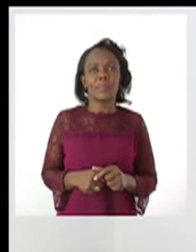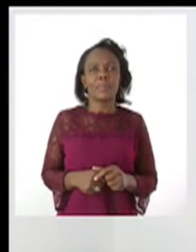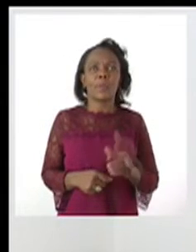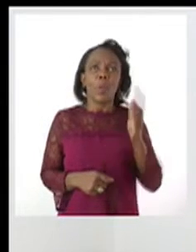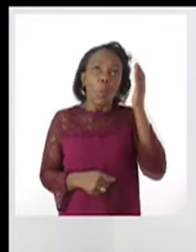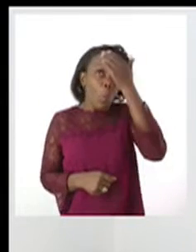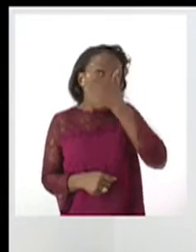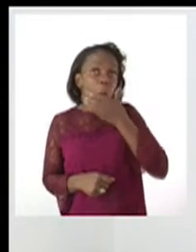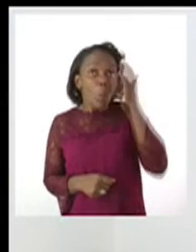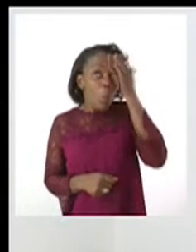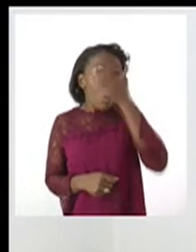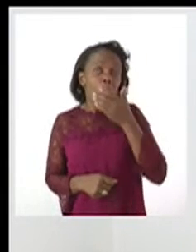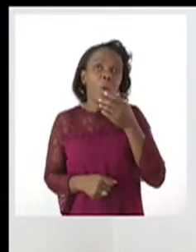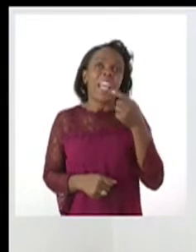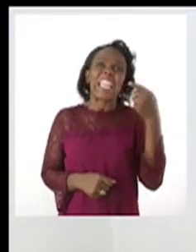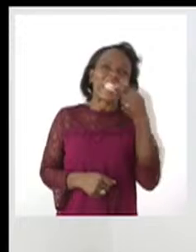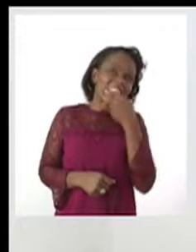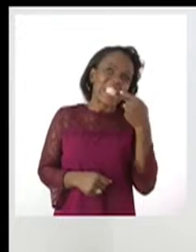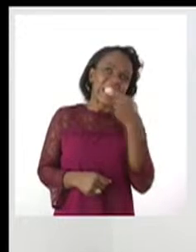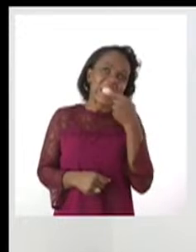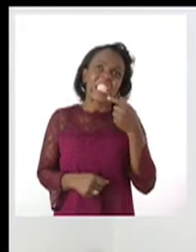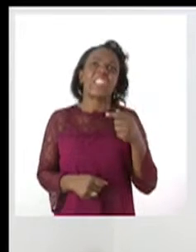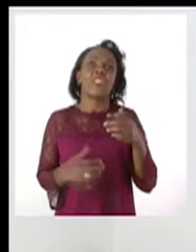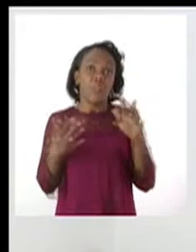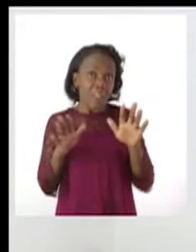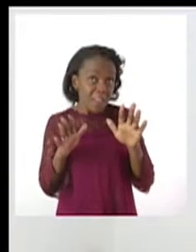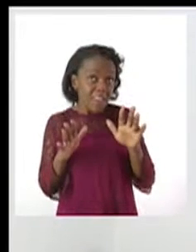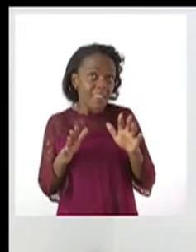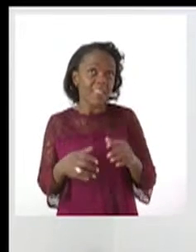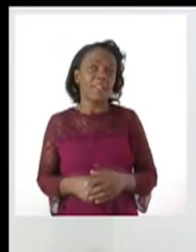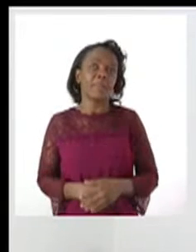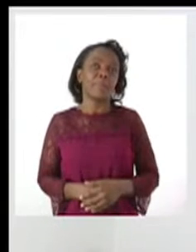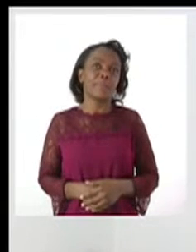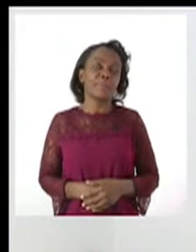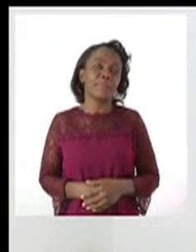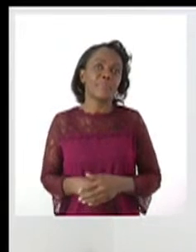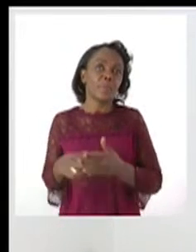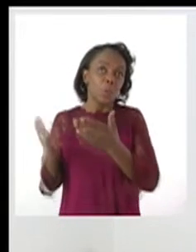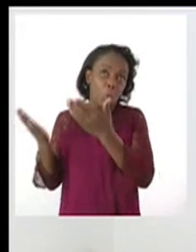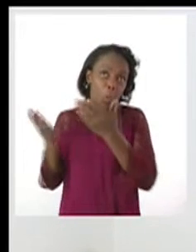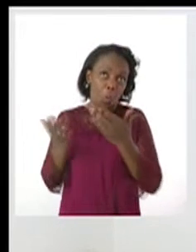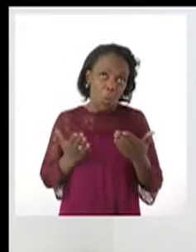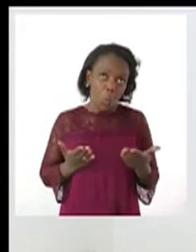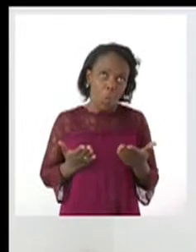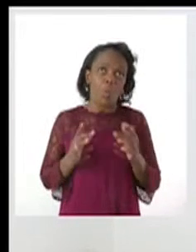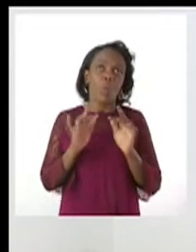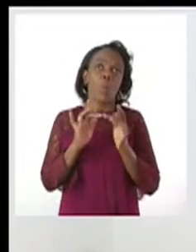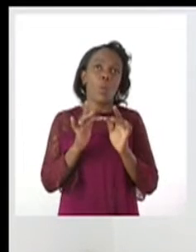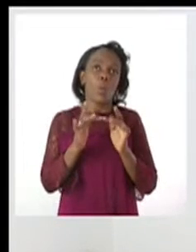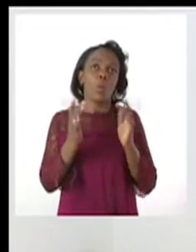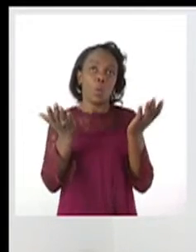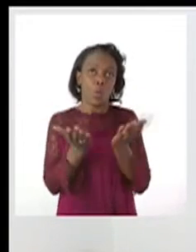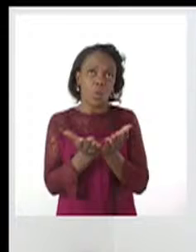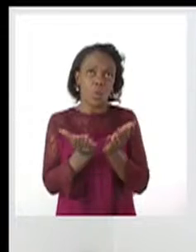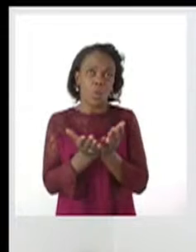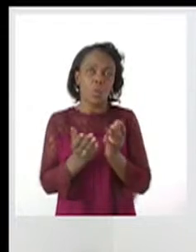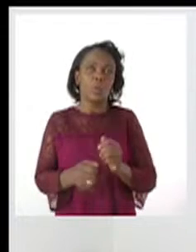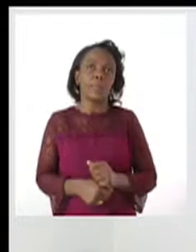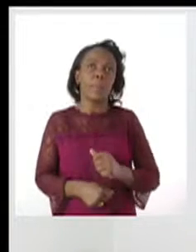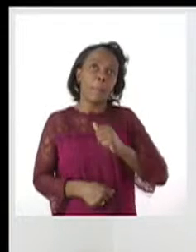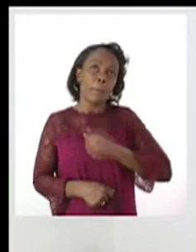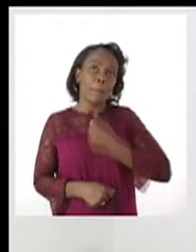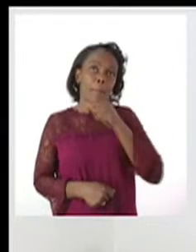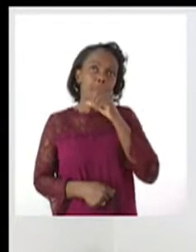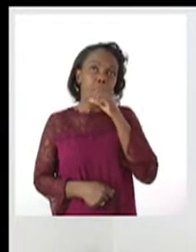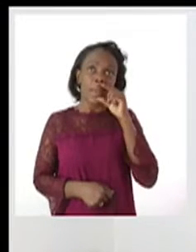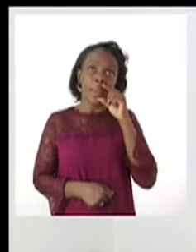face and brushed your teeth. Welcome to My Zone Online School.